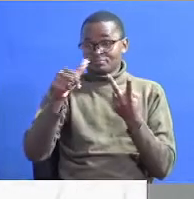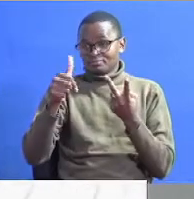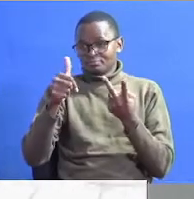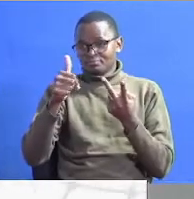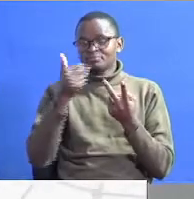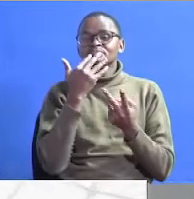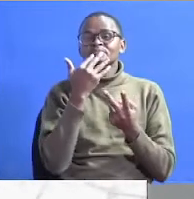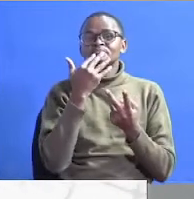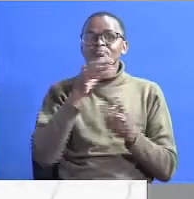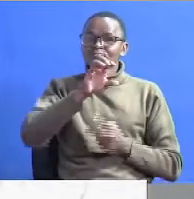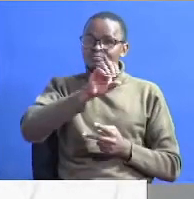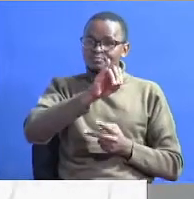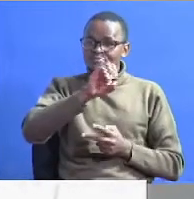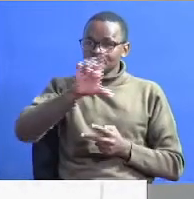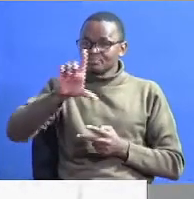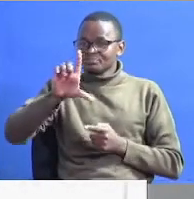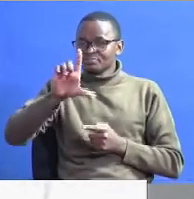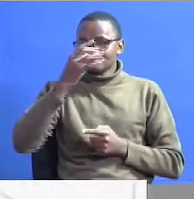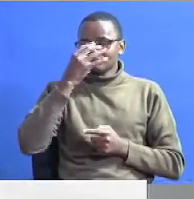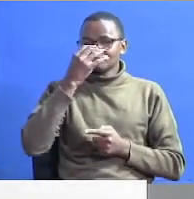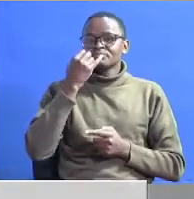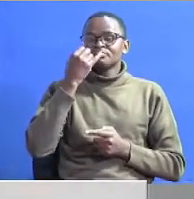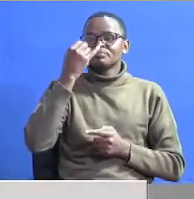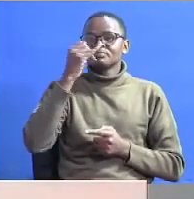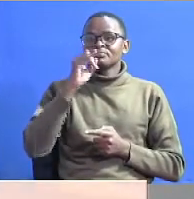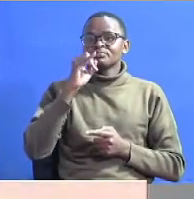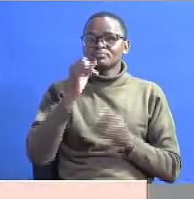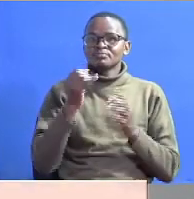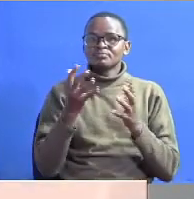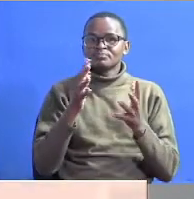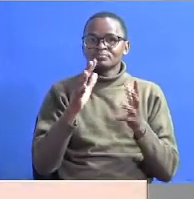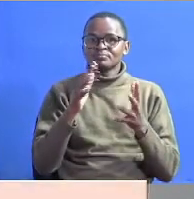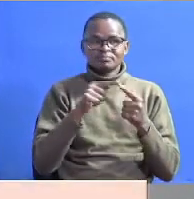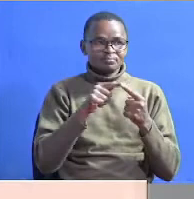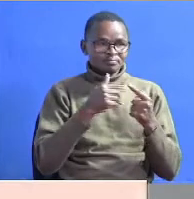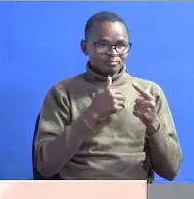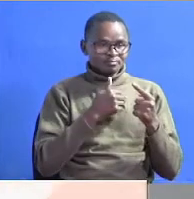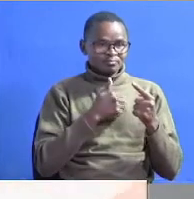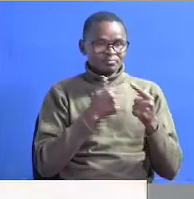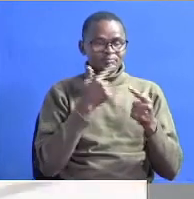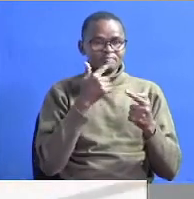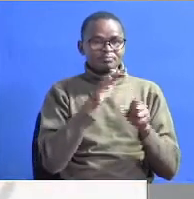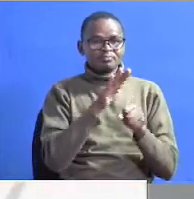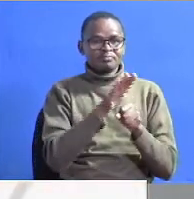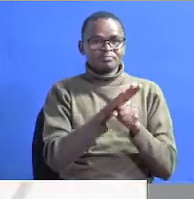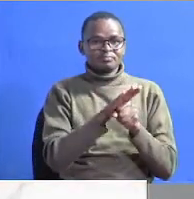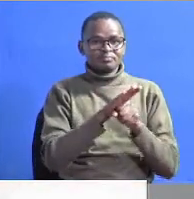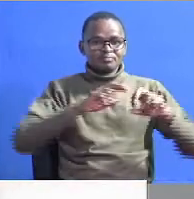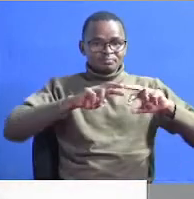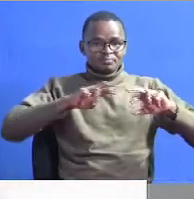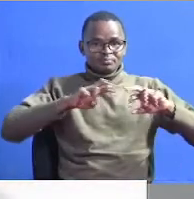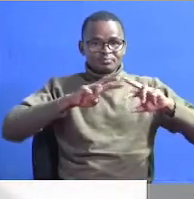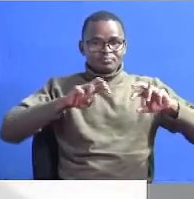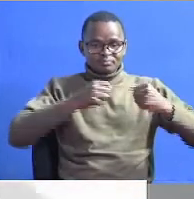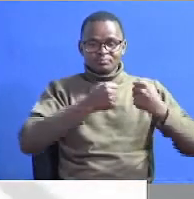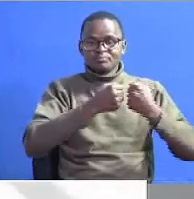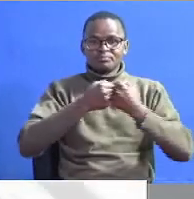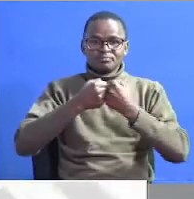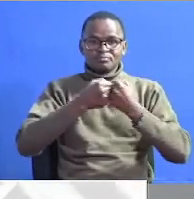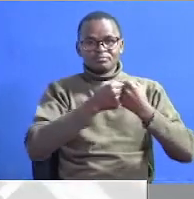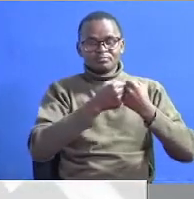oil prices, William Ruto seems to have notably scrutinized the